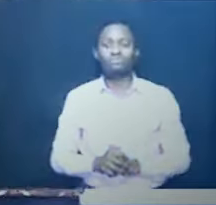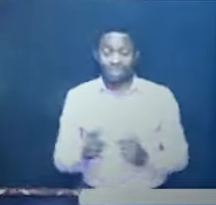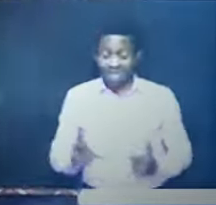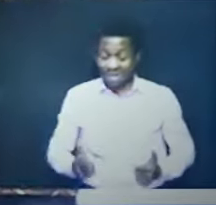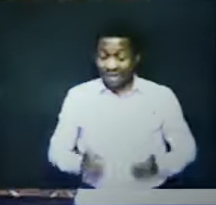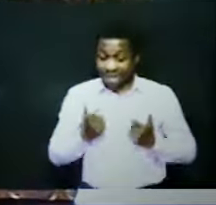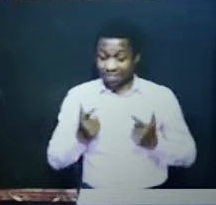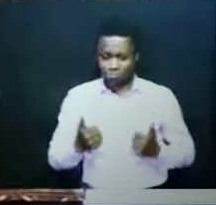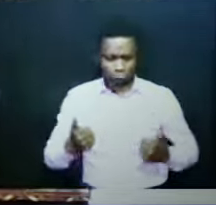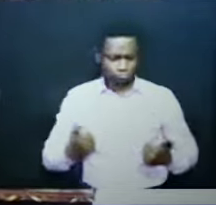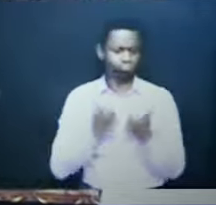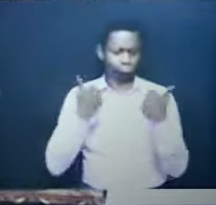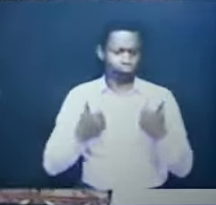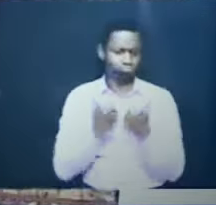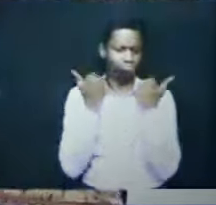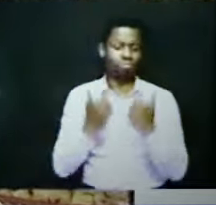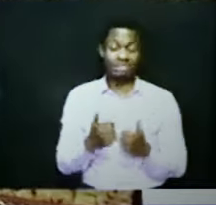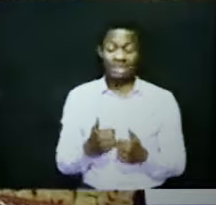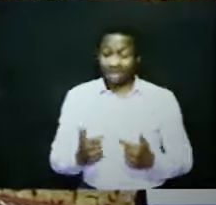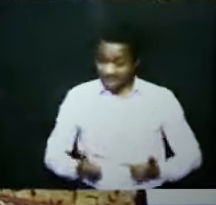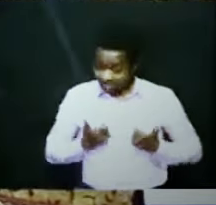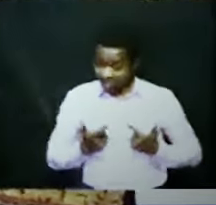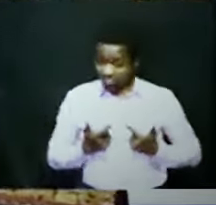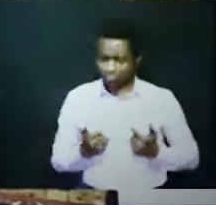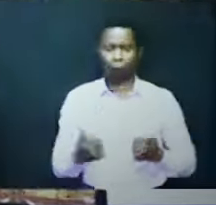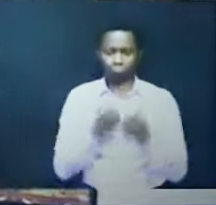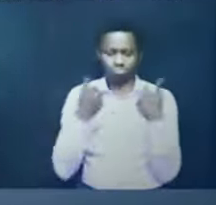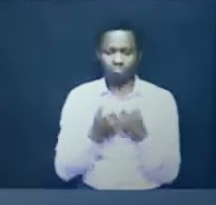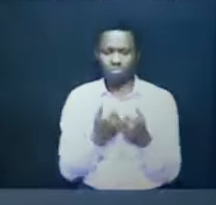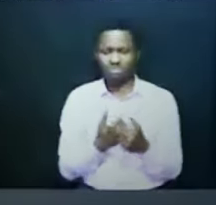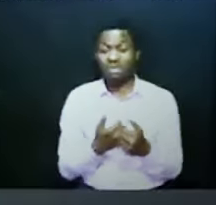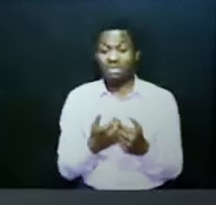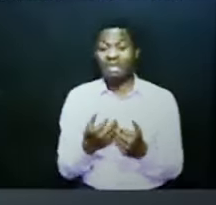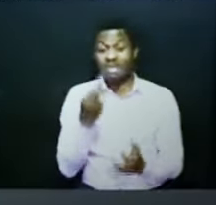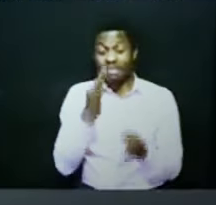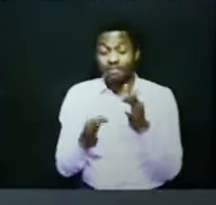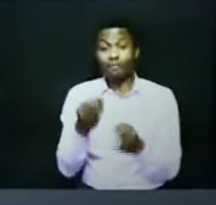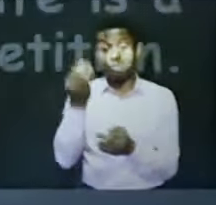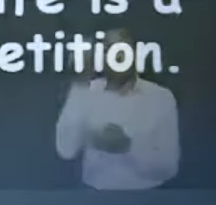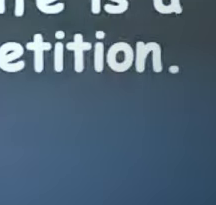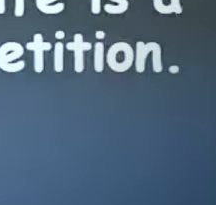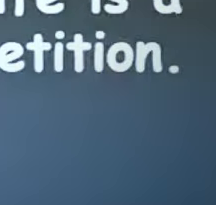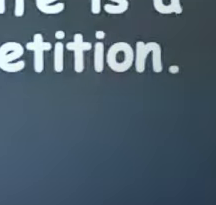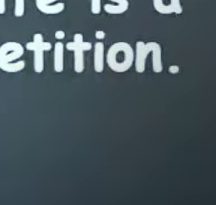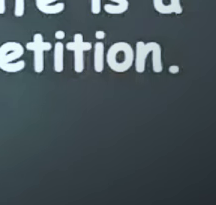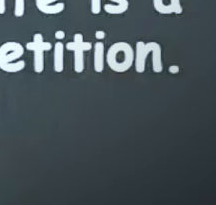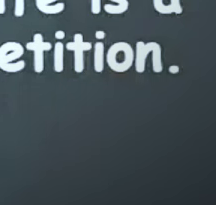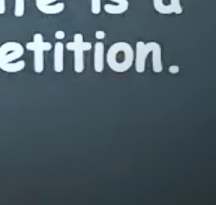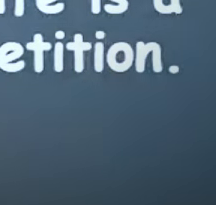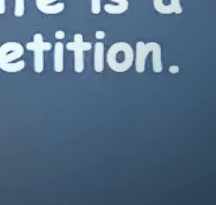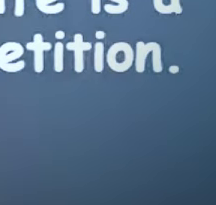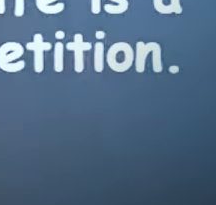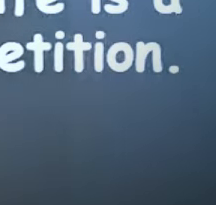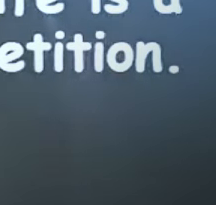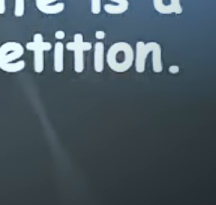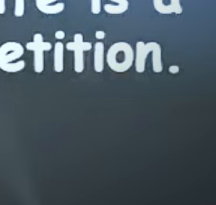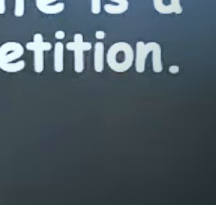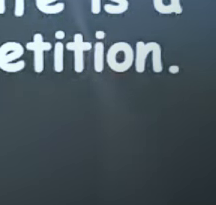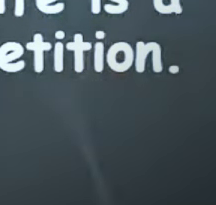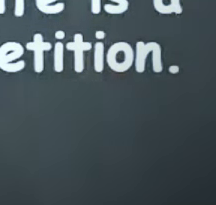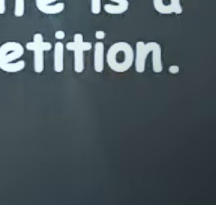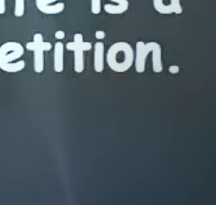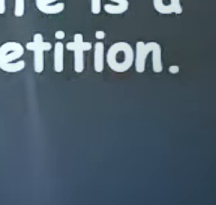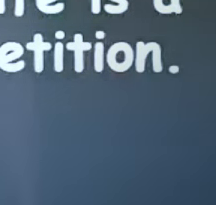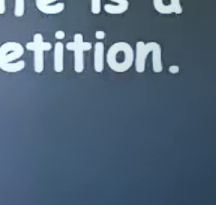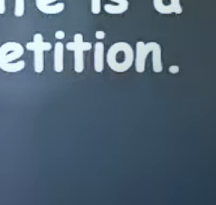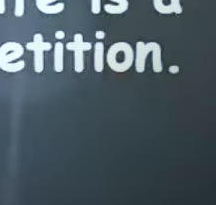competitive. Abrabowe it is a can see whether you appreciate it or not, life is competitive. What you see you want you see you abrabo it